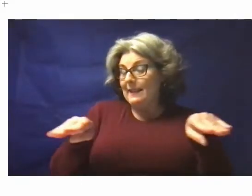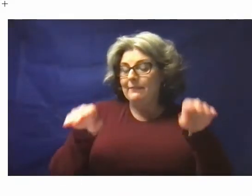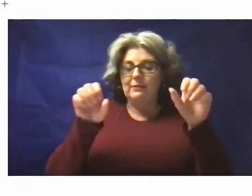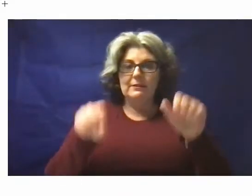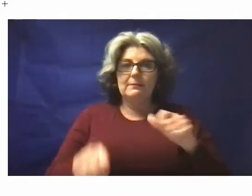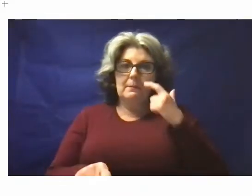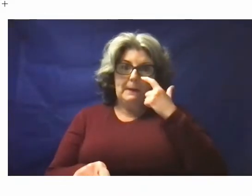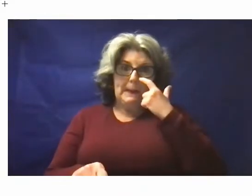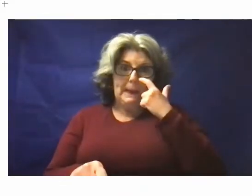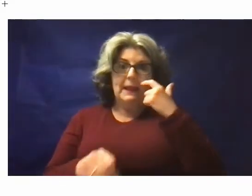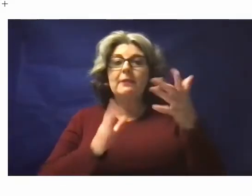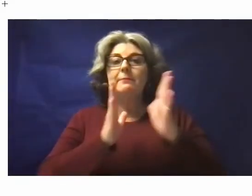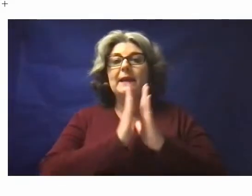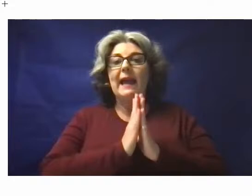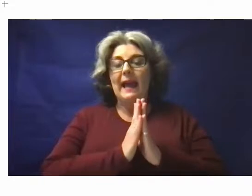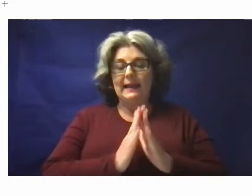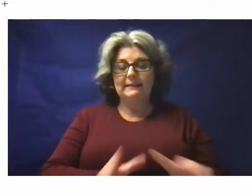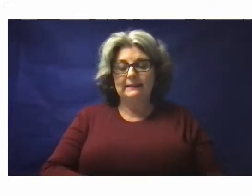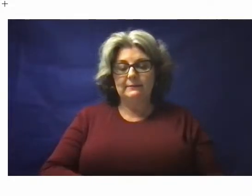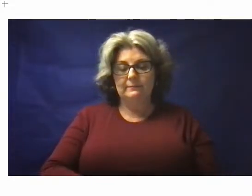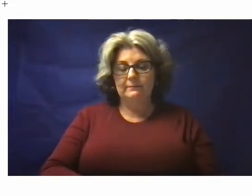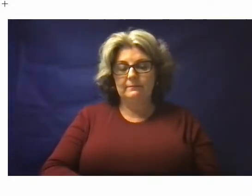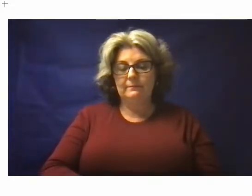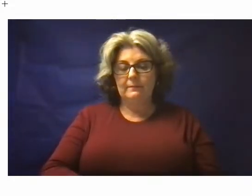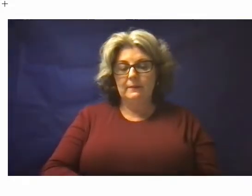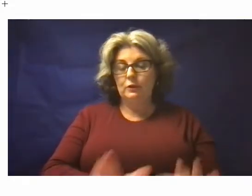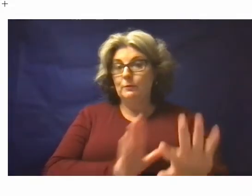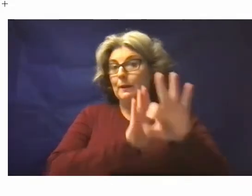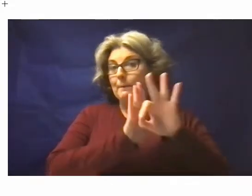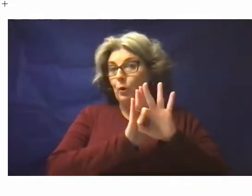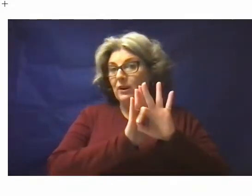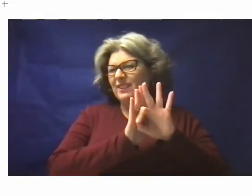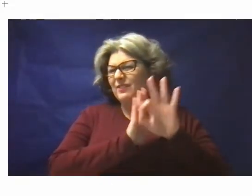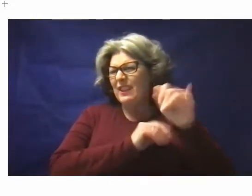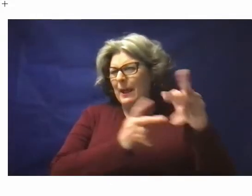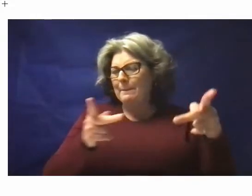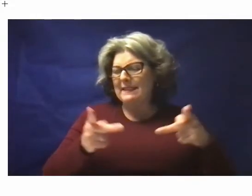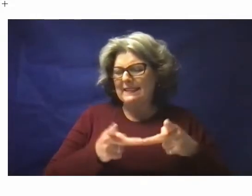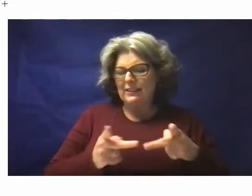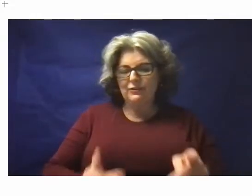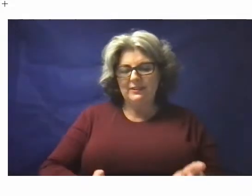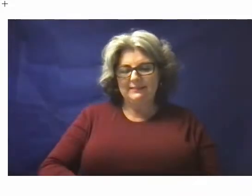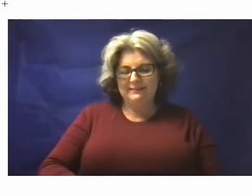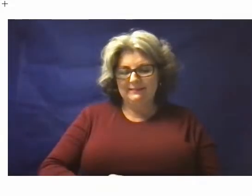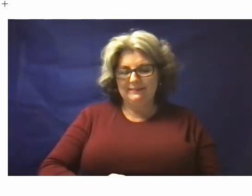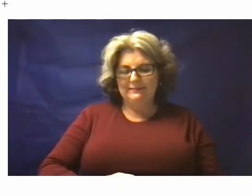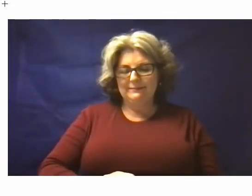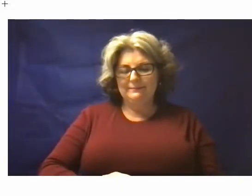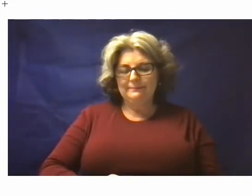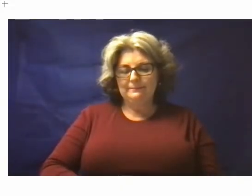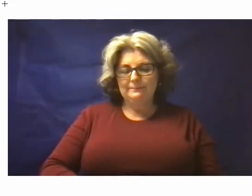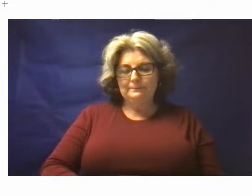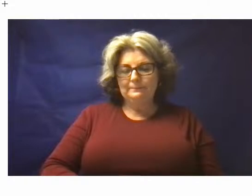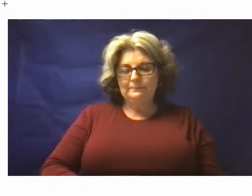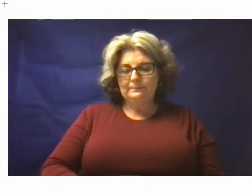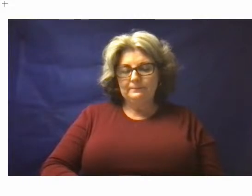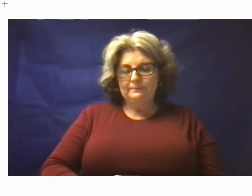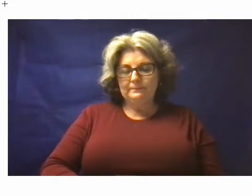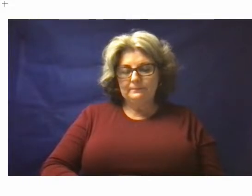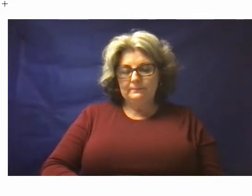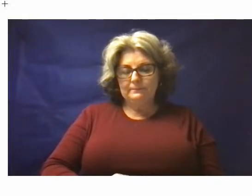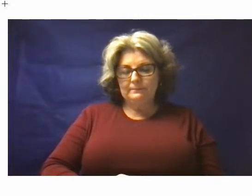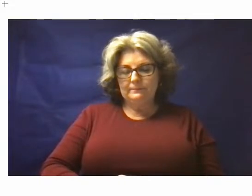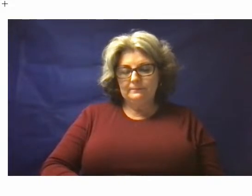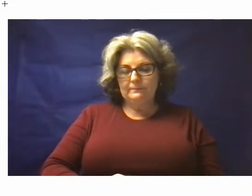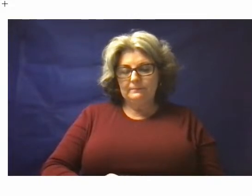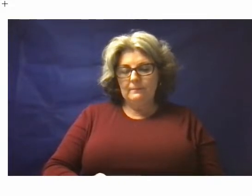be asked to, be appointed in a position, right? So it is a longer process that people need to be prepared for.